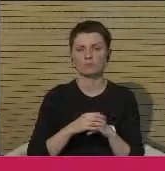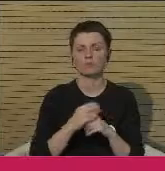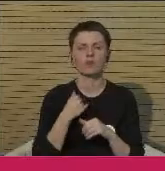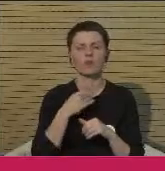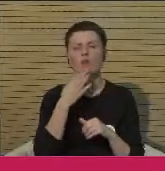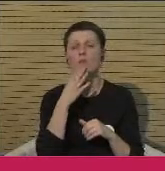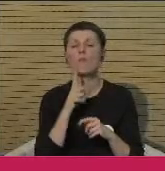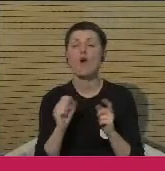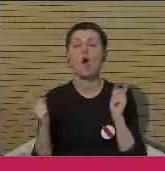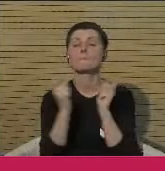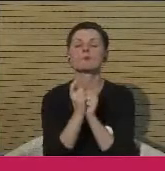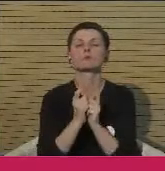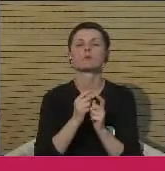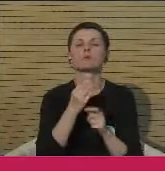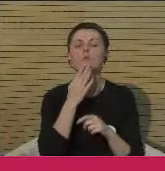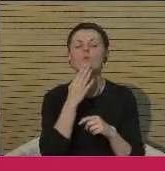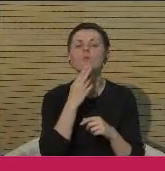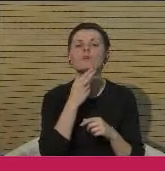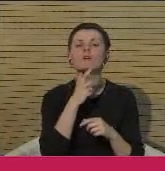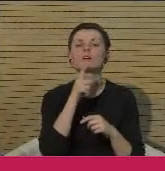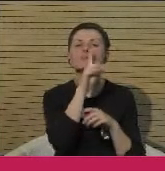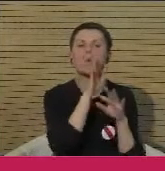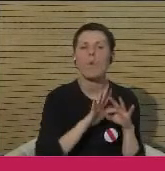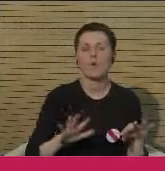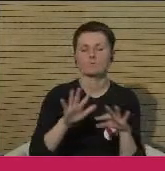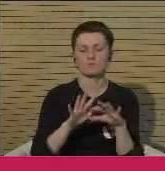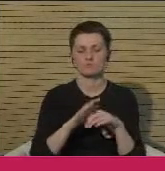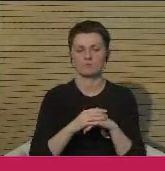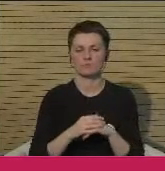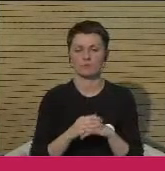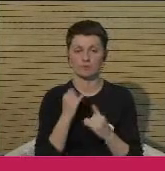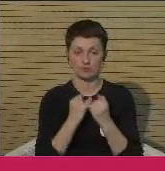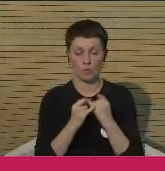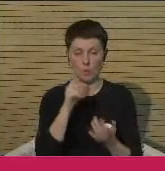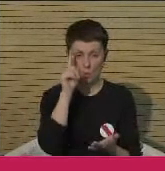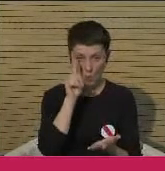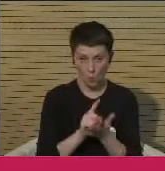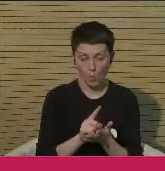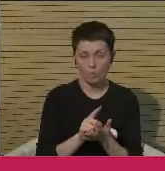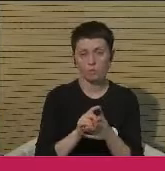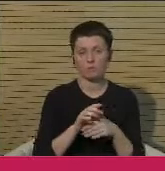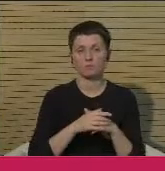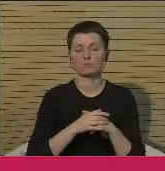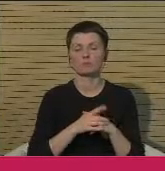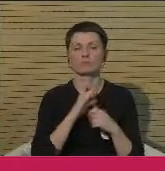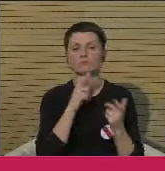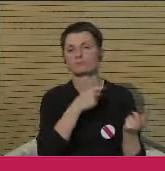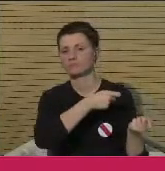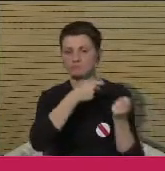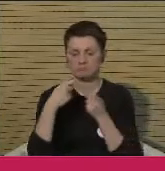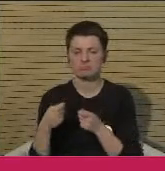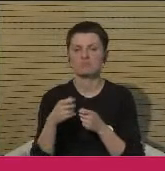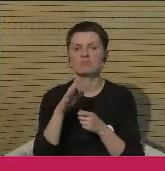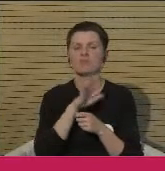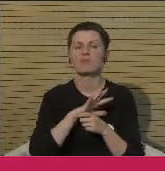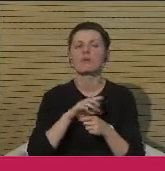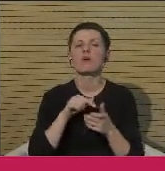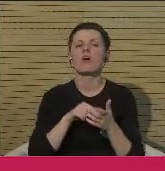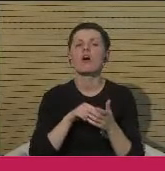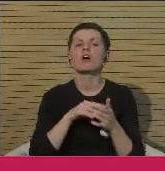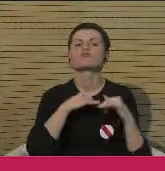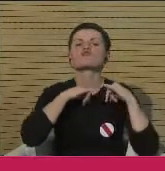move towards the society, move to the positions of society. I'm not talking about opposition, I mean society.